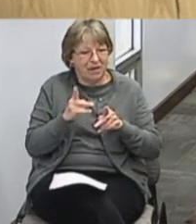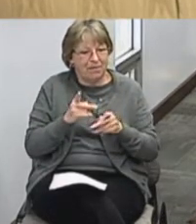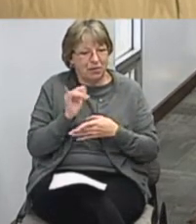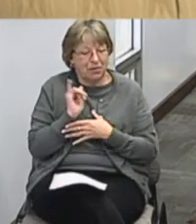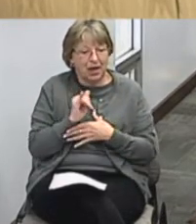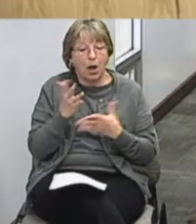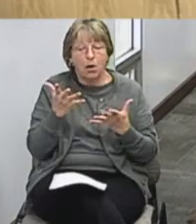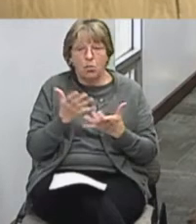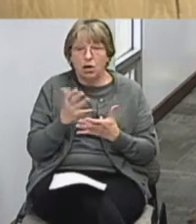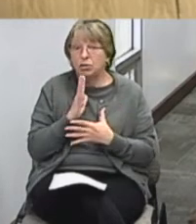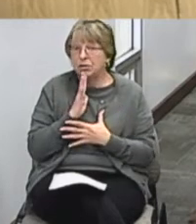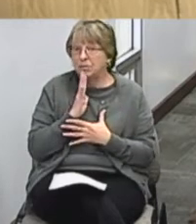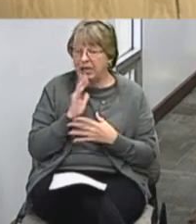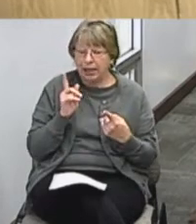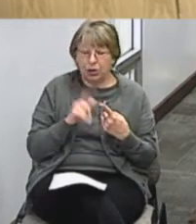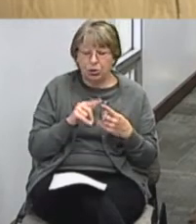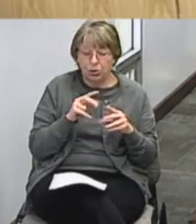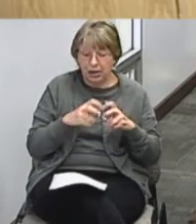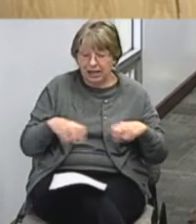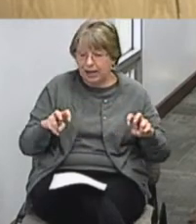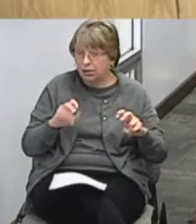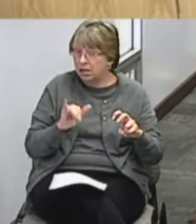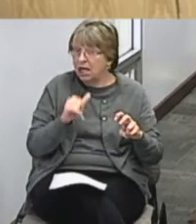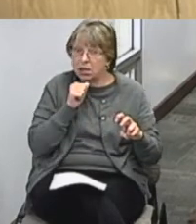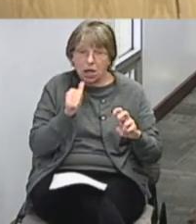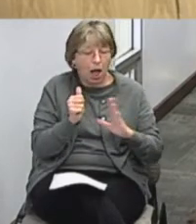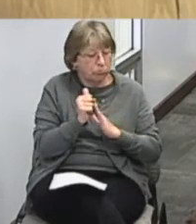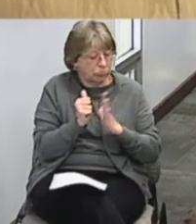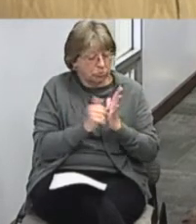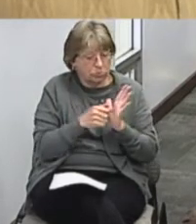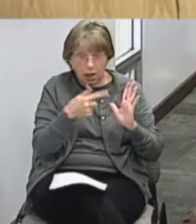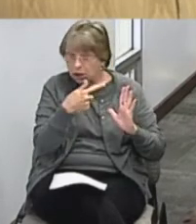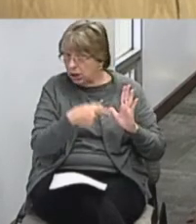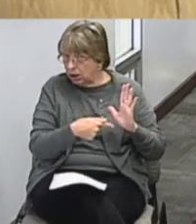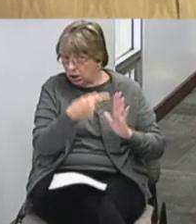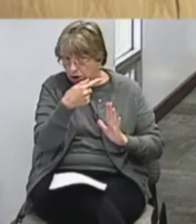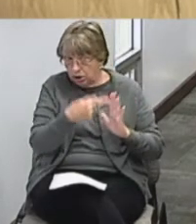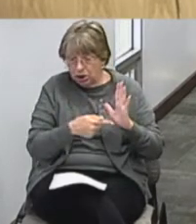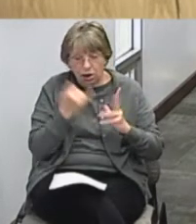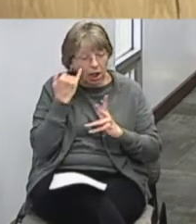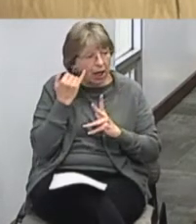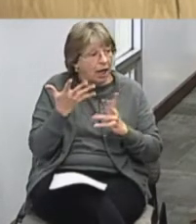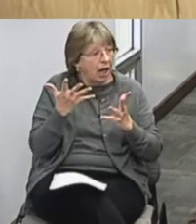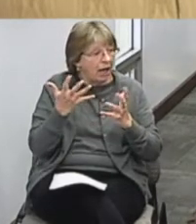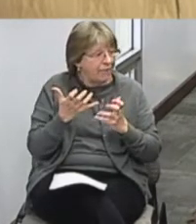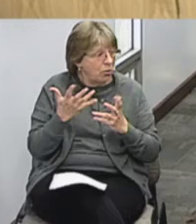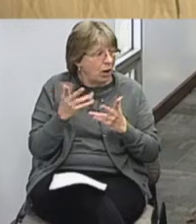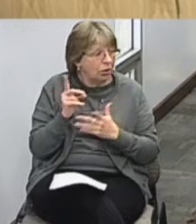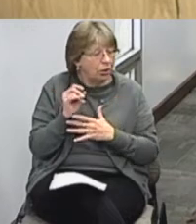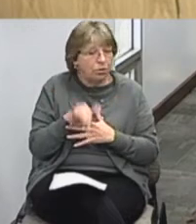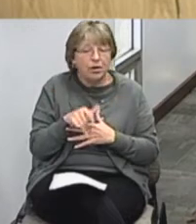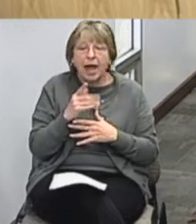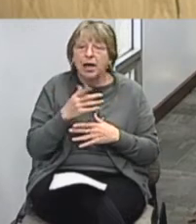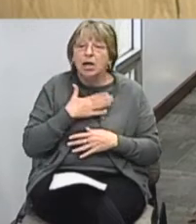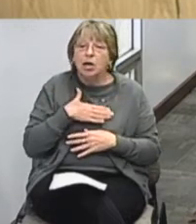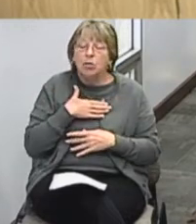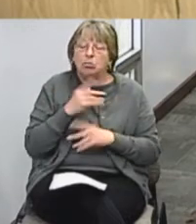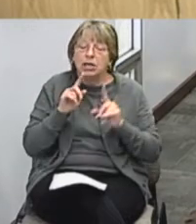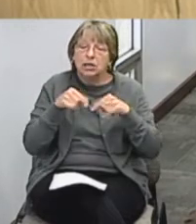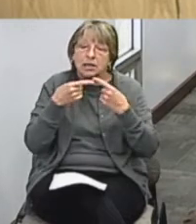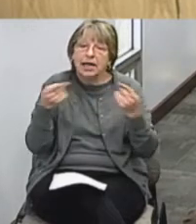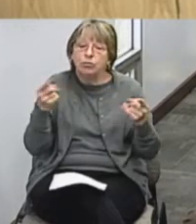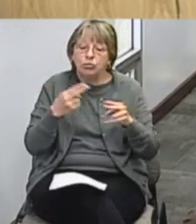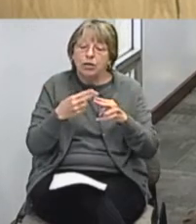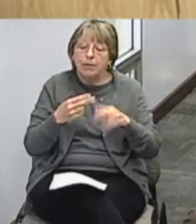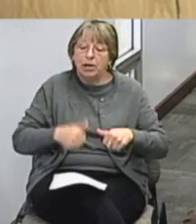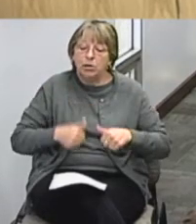to the council that is not on the agenda. If you choose to exercise that right, if you'd announce your name and your address,